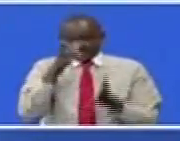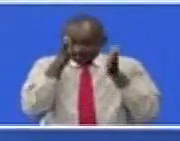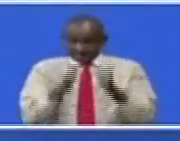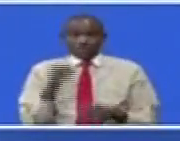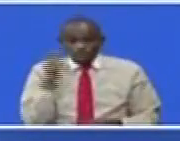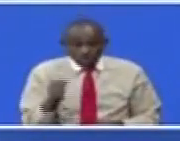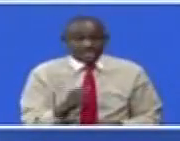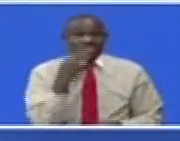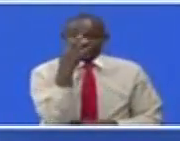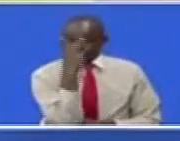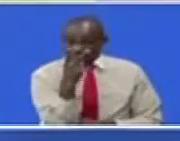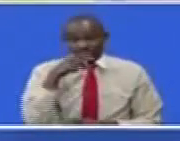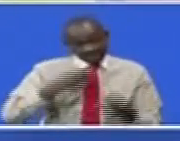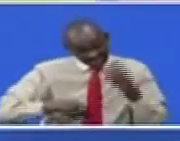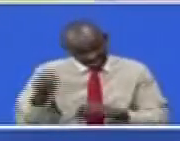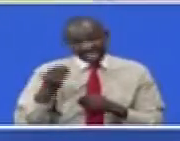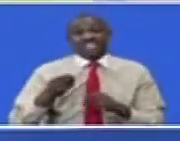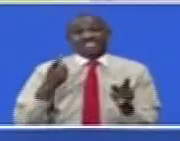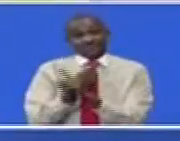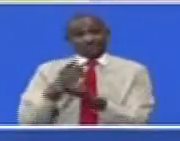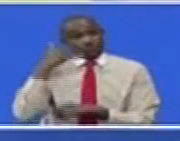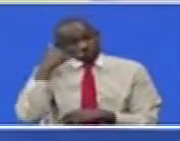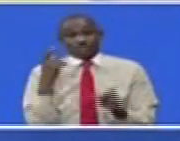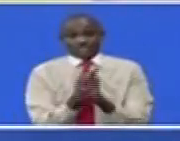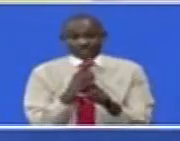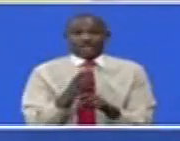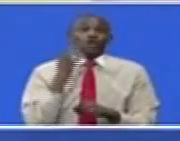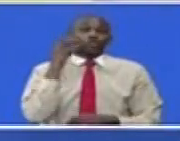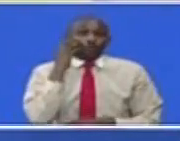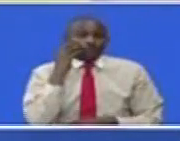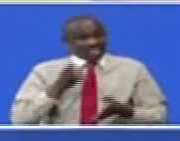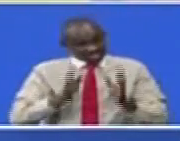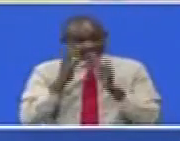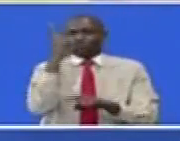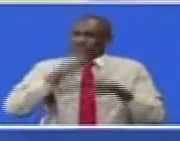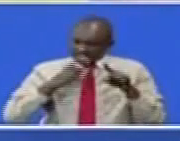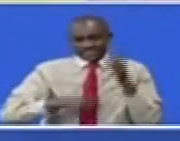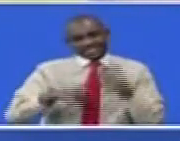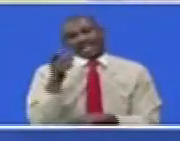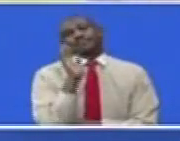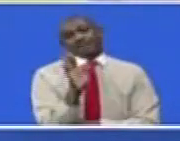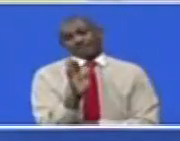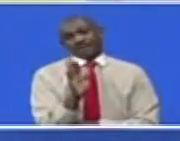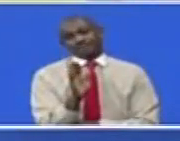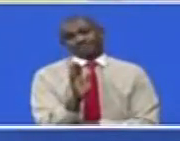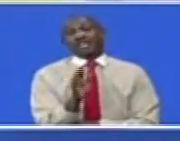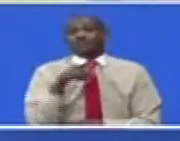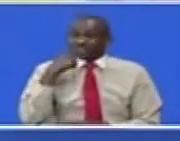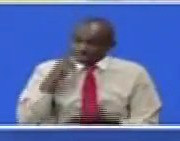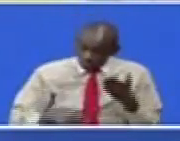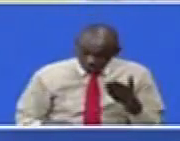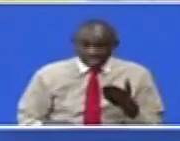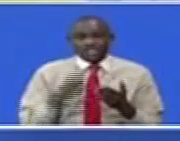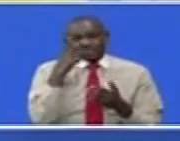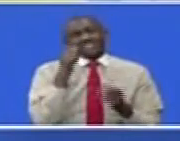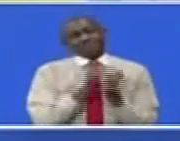been selling electronic devices at this shop on Nairobi's Tomboya streets for 2 years now. He says that